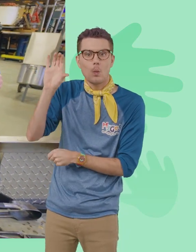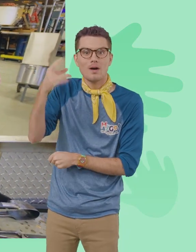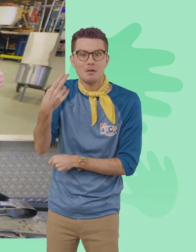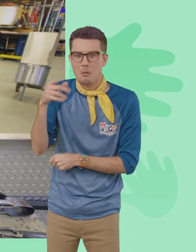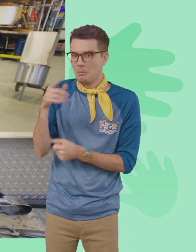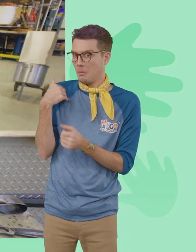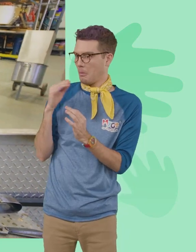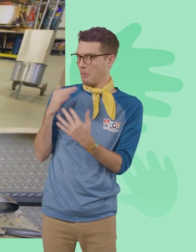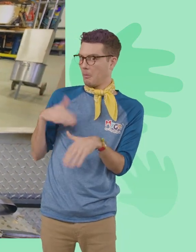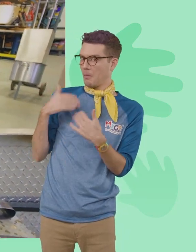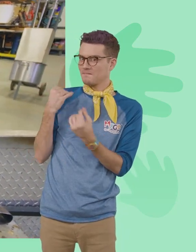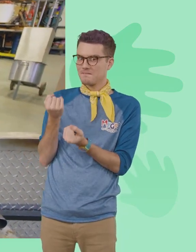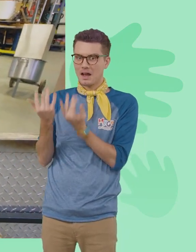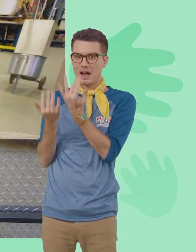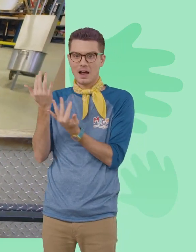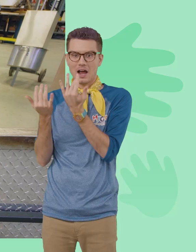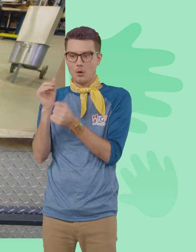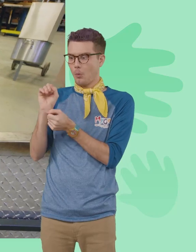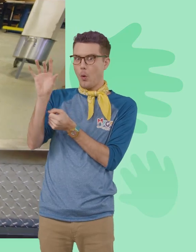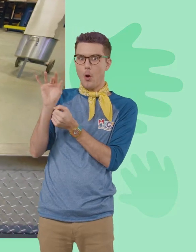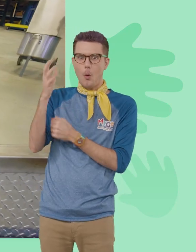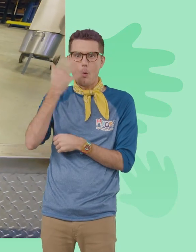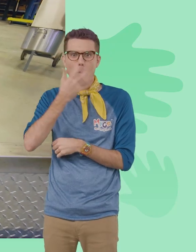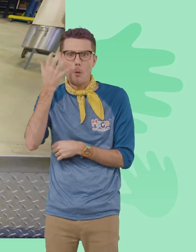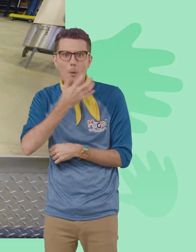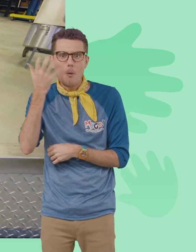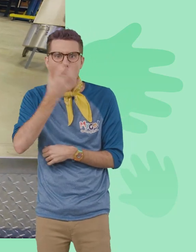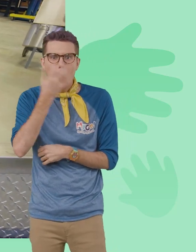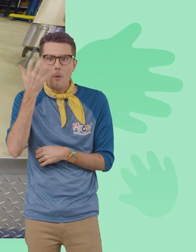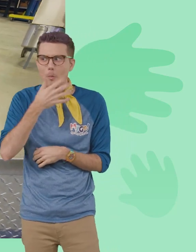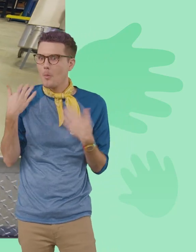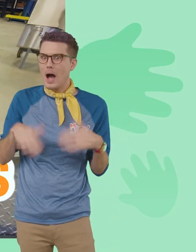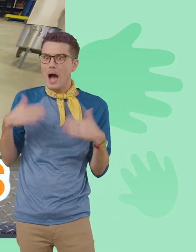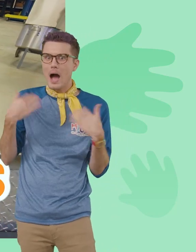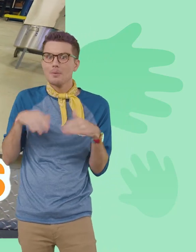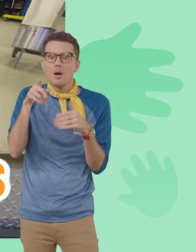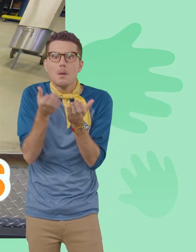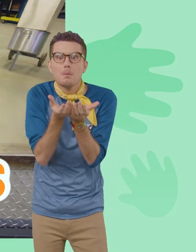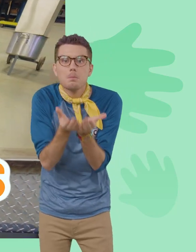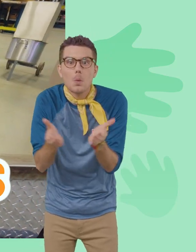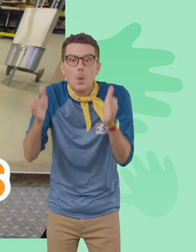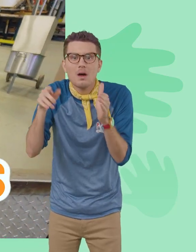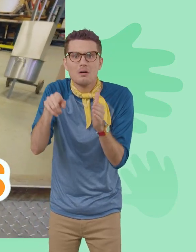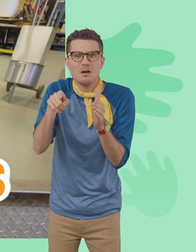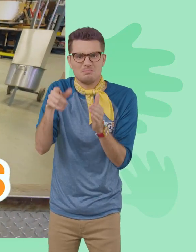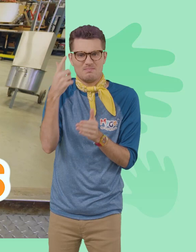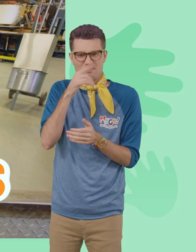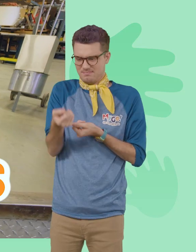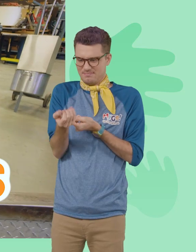Whoa! Oh, hey! Look! I kind of like bowls! Whoa, so